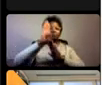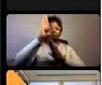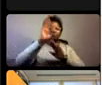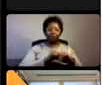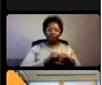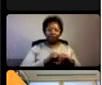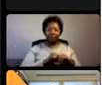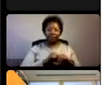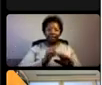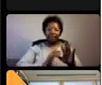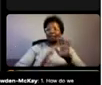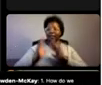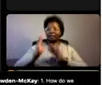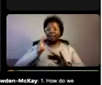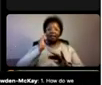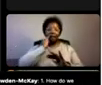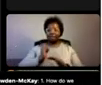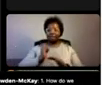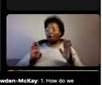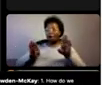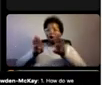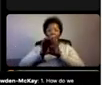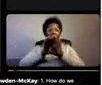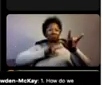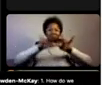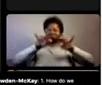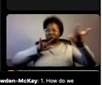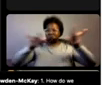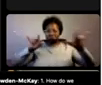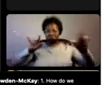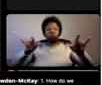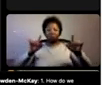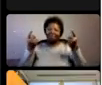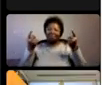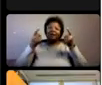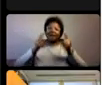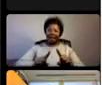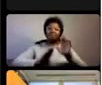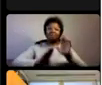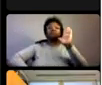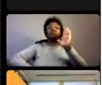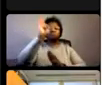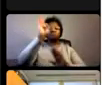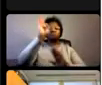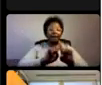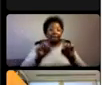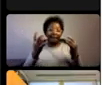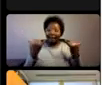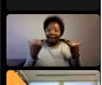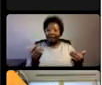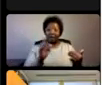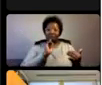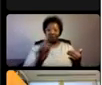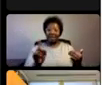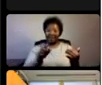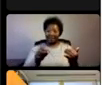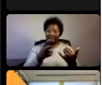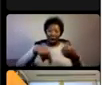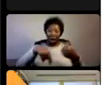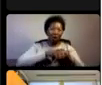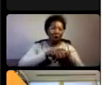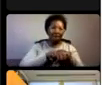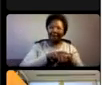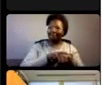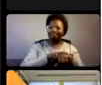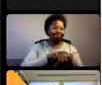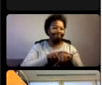So that's not uncommon. However, what is different this time is the spike is unusual, as you can see. And